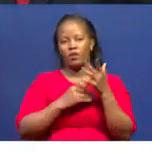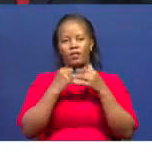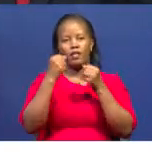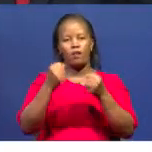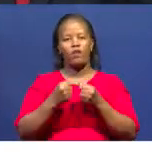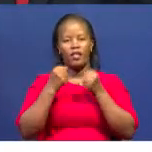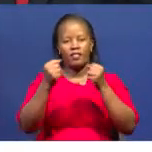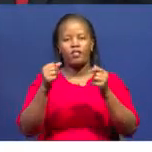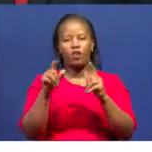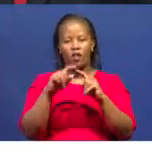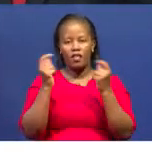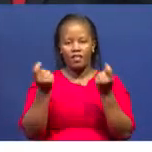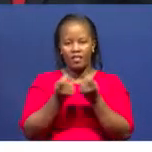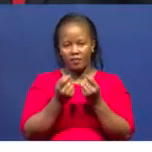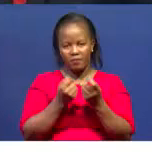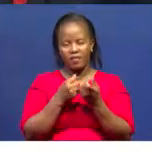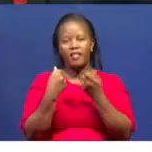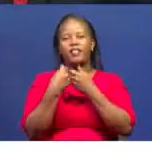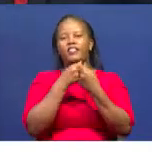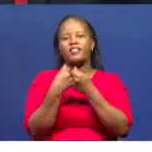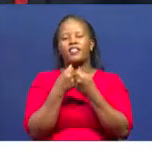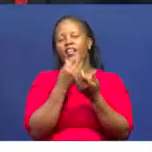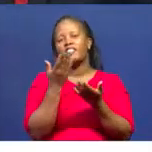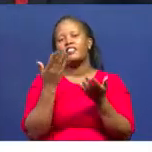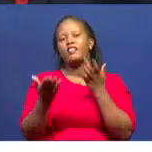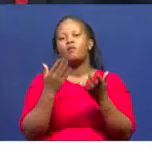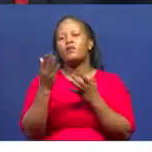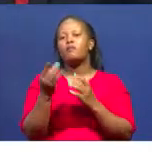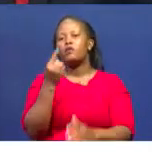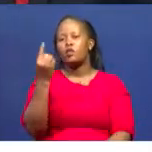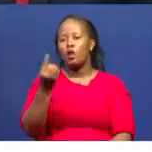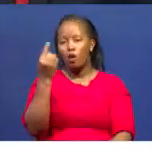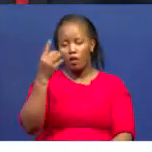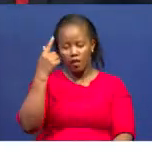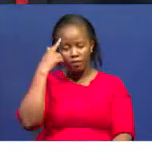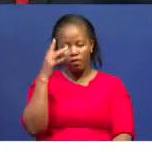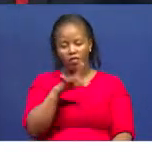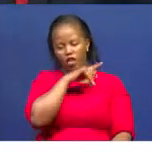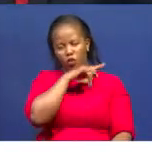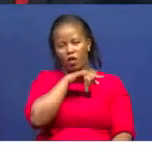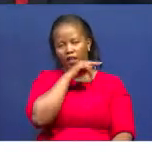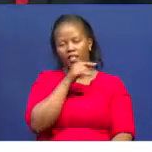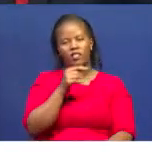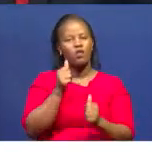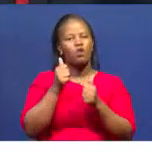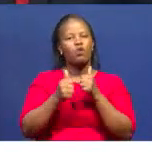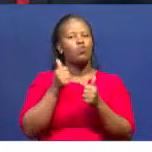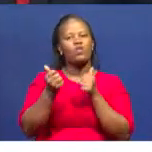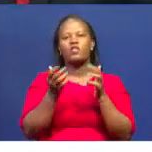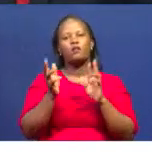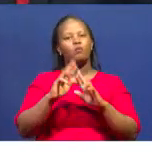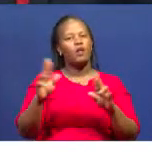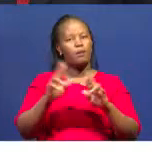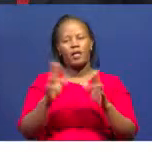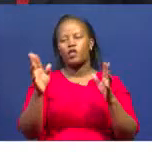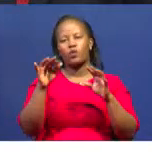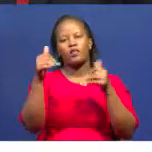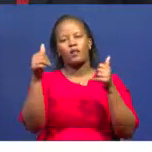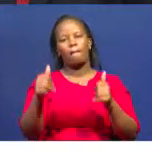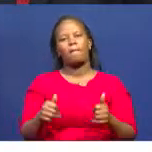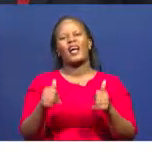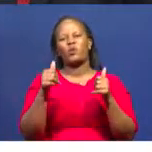only challenge maybe for Uganda is that our preparations haven't been the best. At the moment,